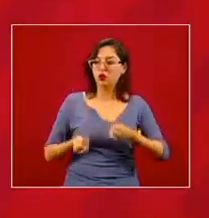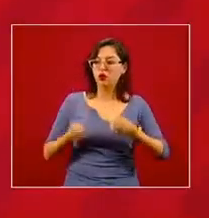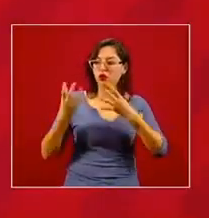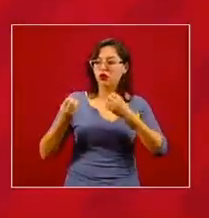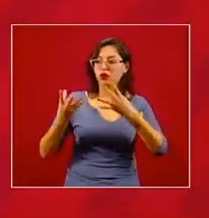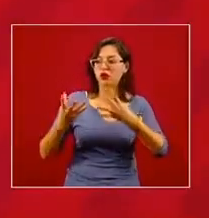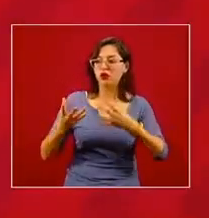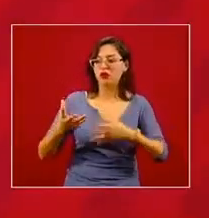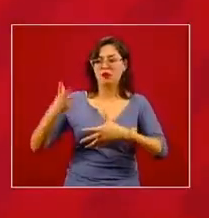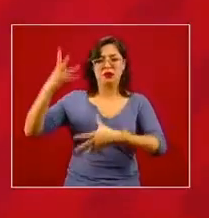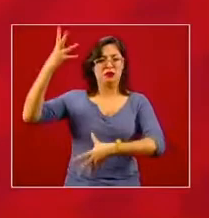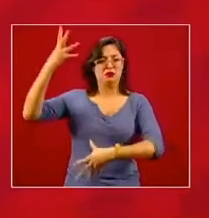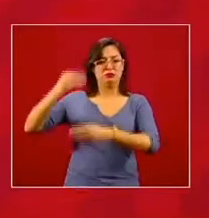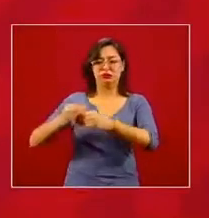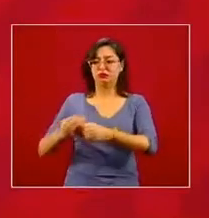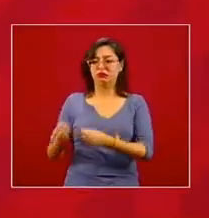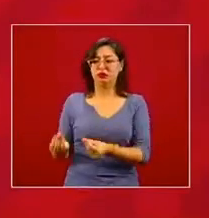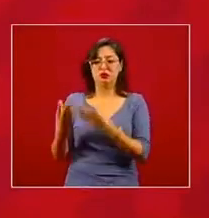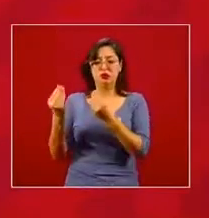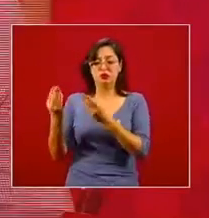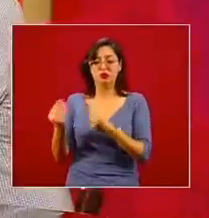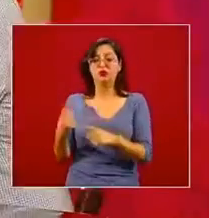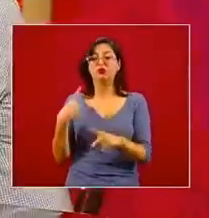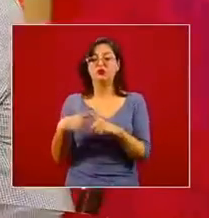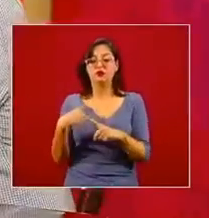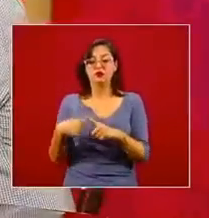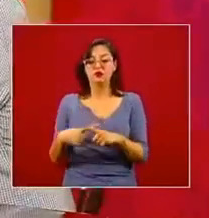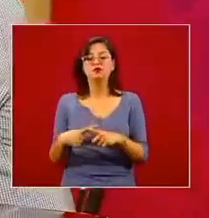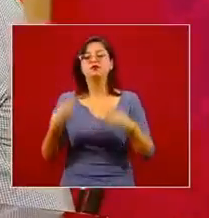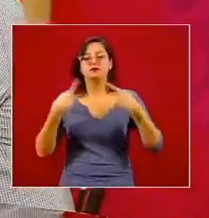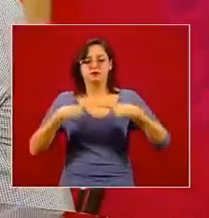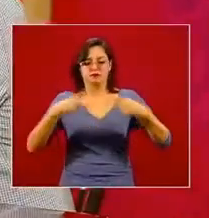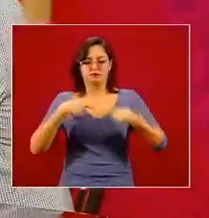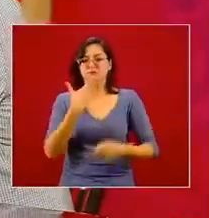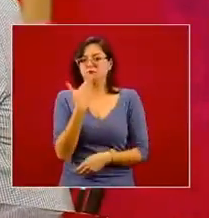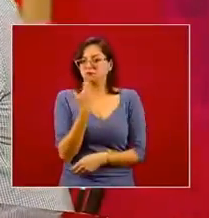who, after seeing the amount of